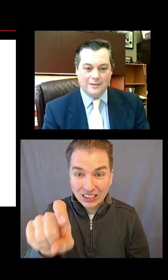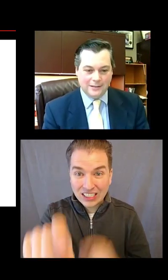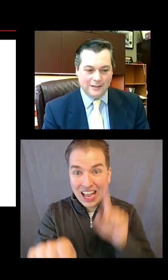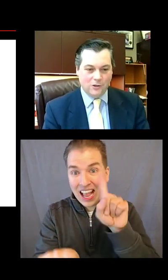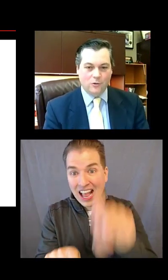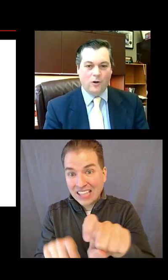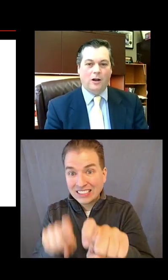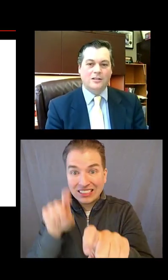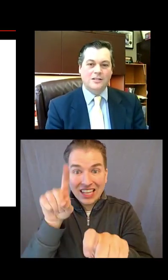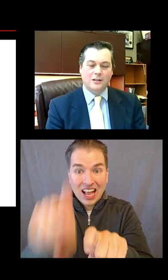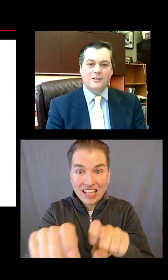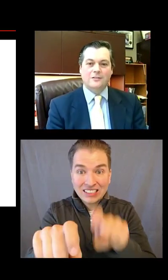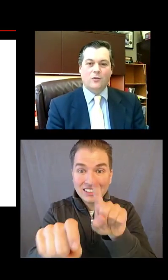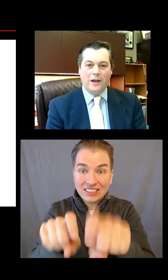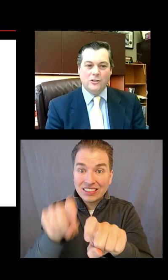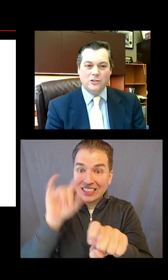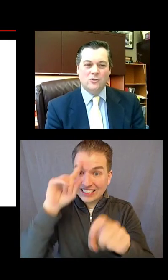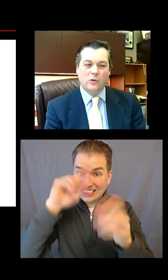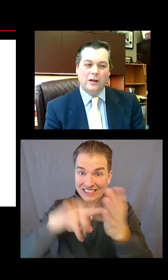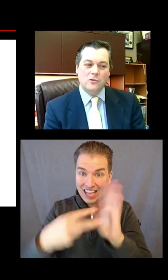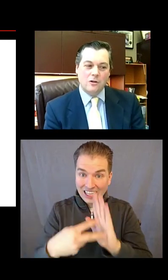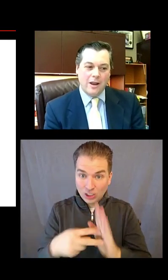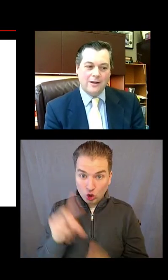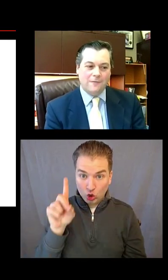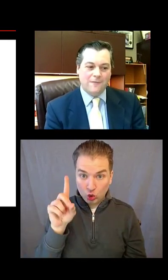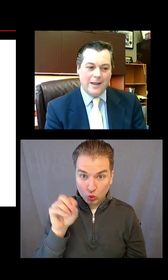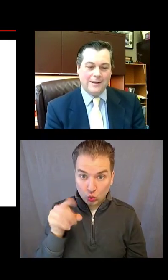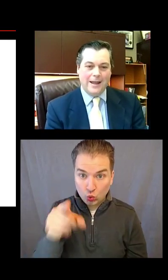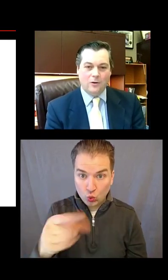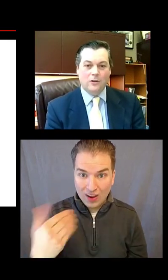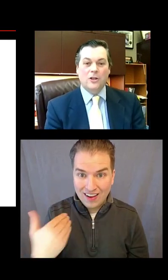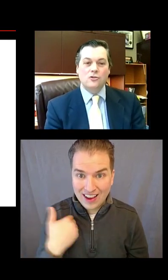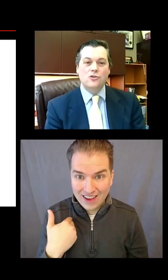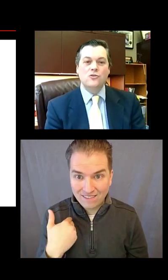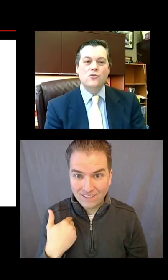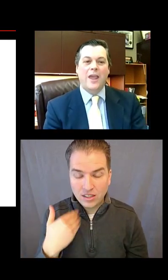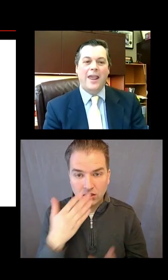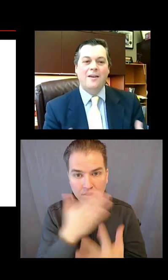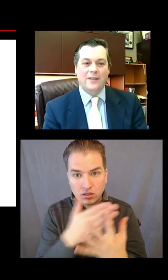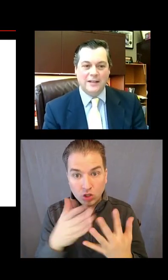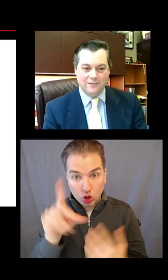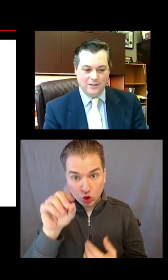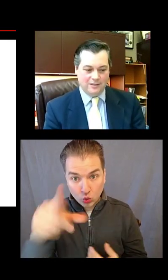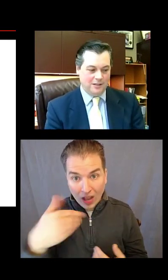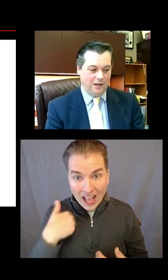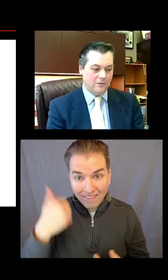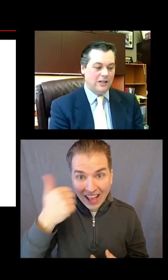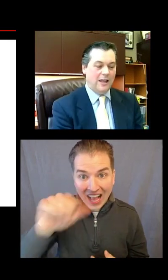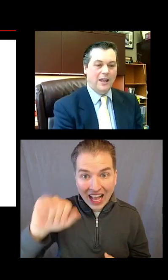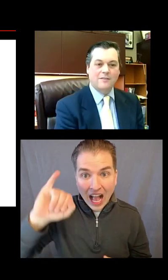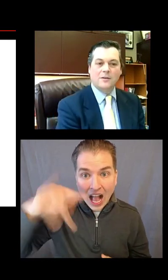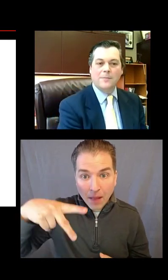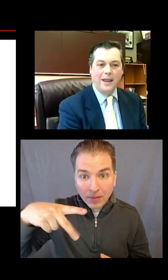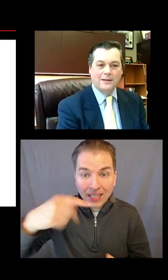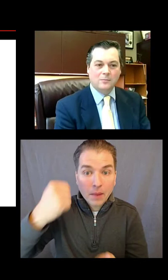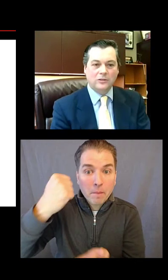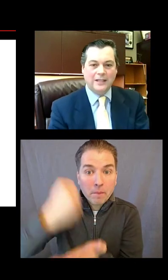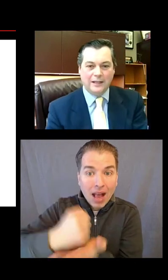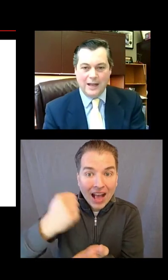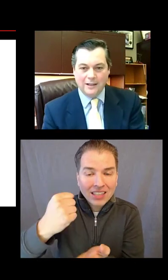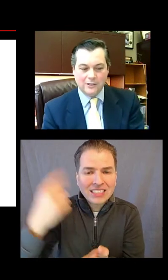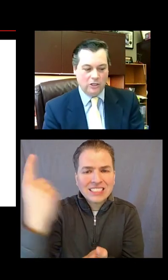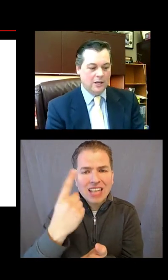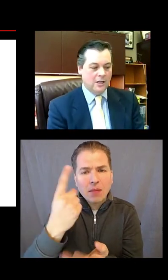I'm asking you are a series of questions where I'm trying to find out, do you have any of this stuff? Do you have a